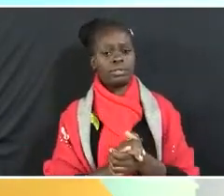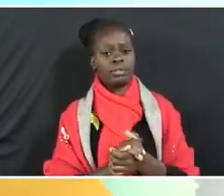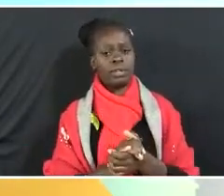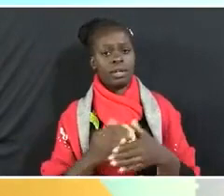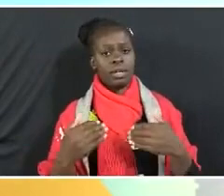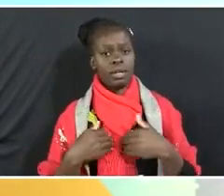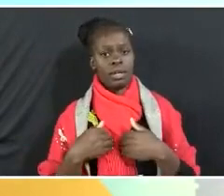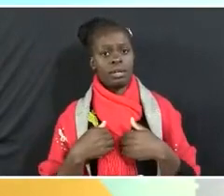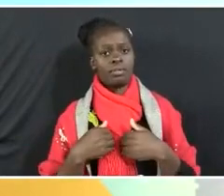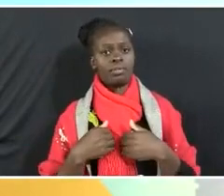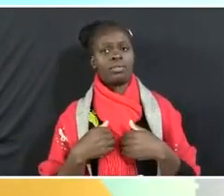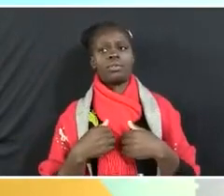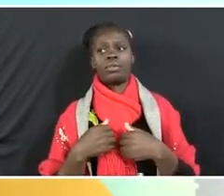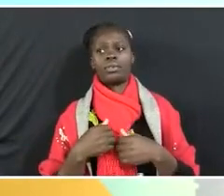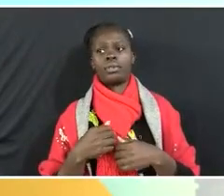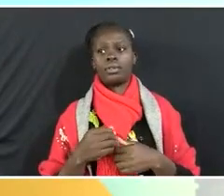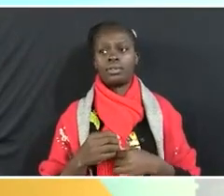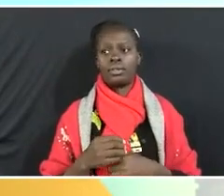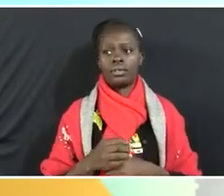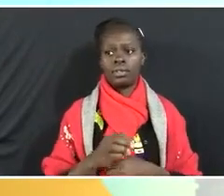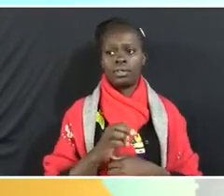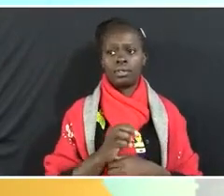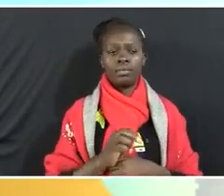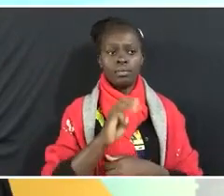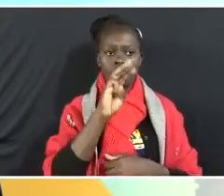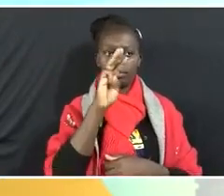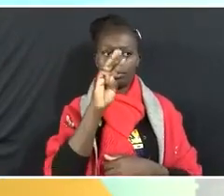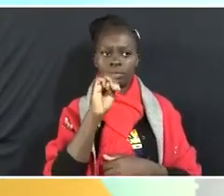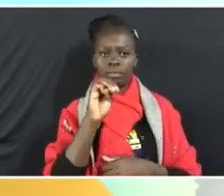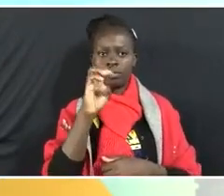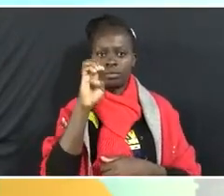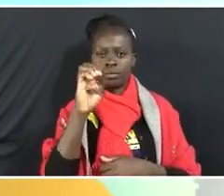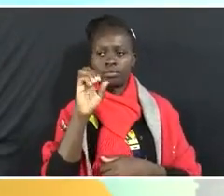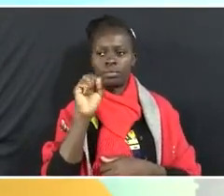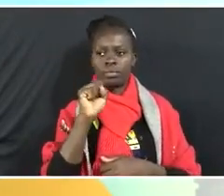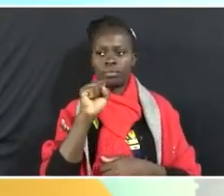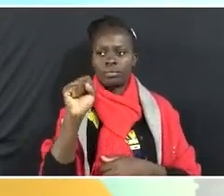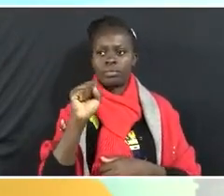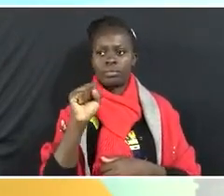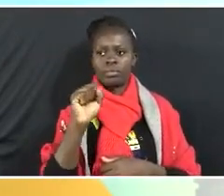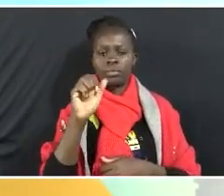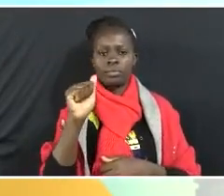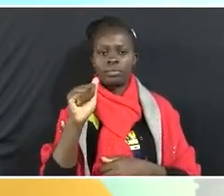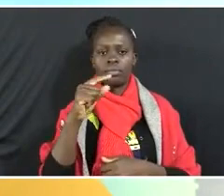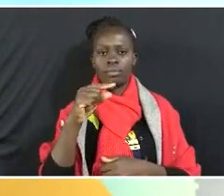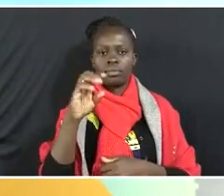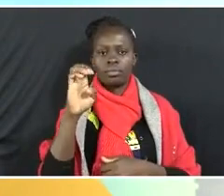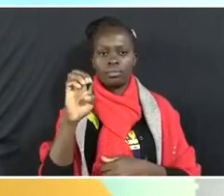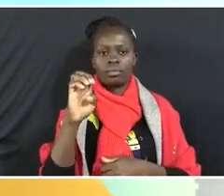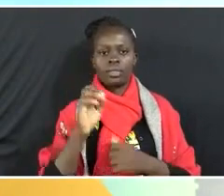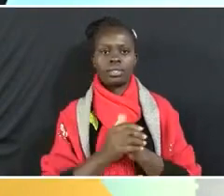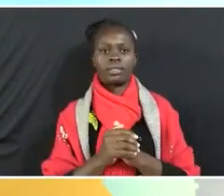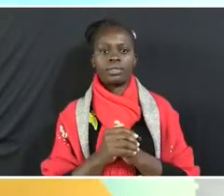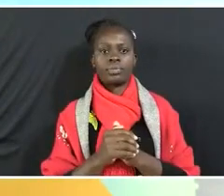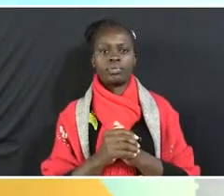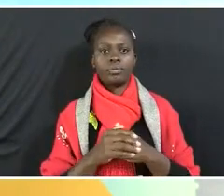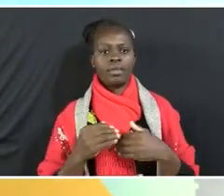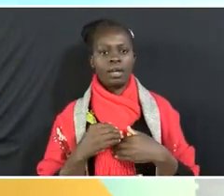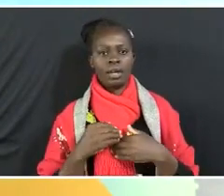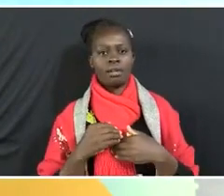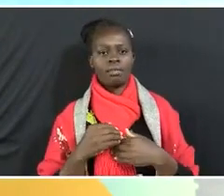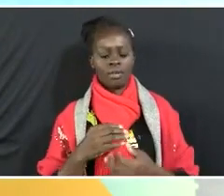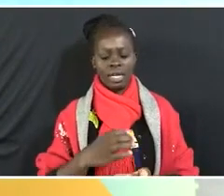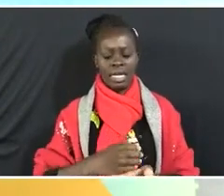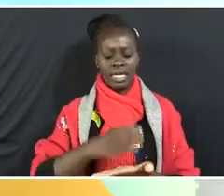message. They did handle with care. And they did exactly what I had in mind of a broken glass that was